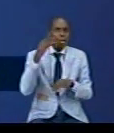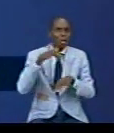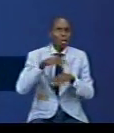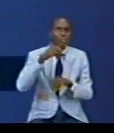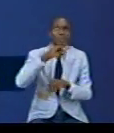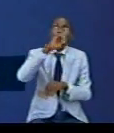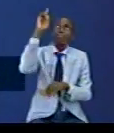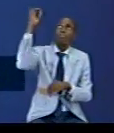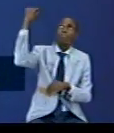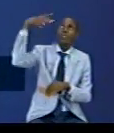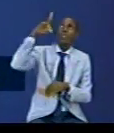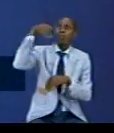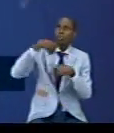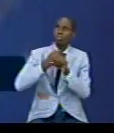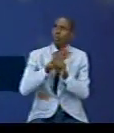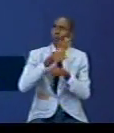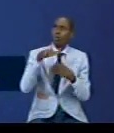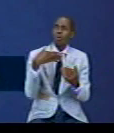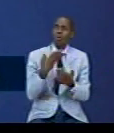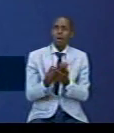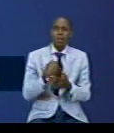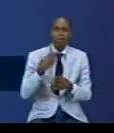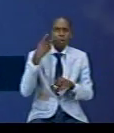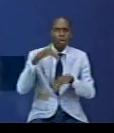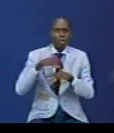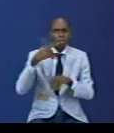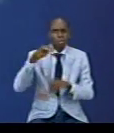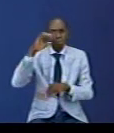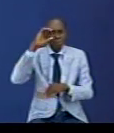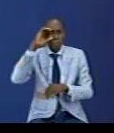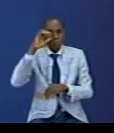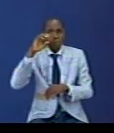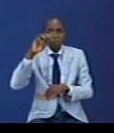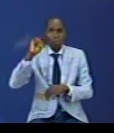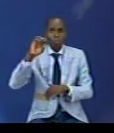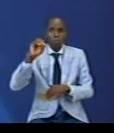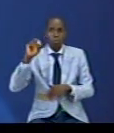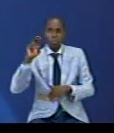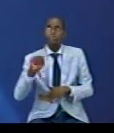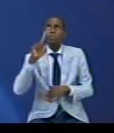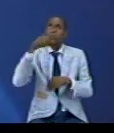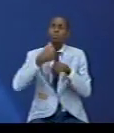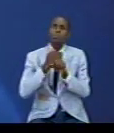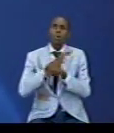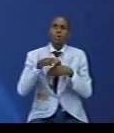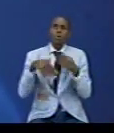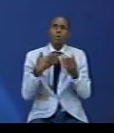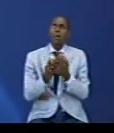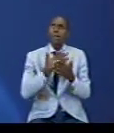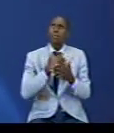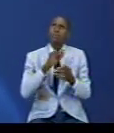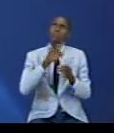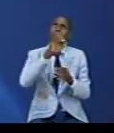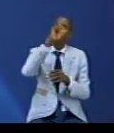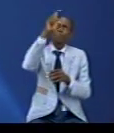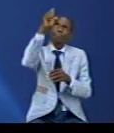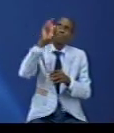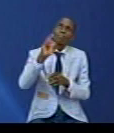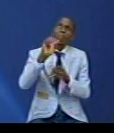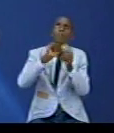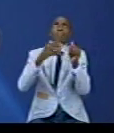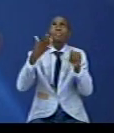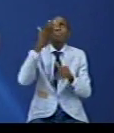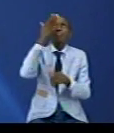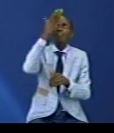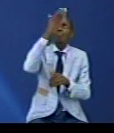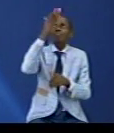them all. I look at the moon, you made them all, and you hang them there, and they run in